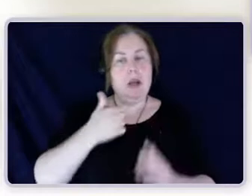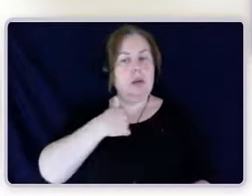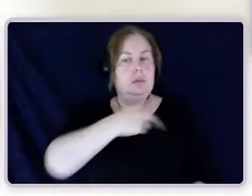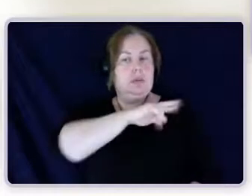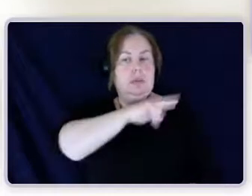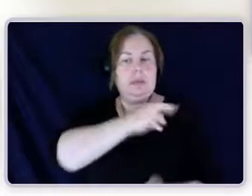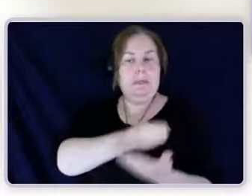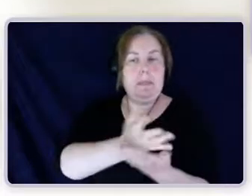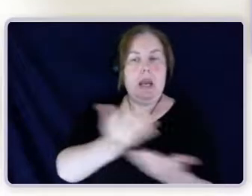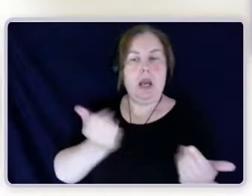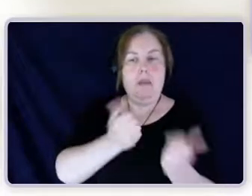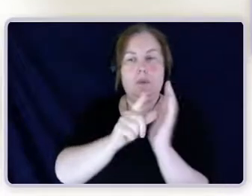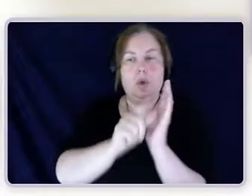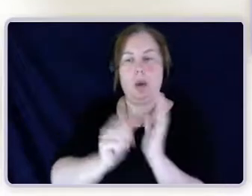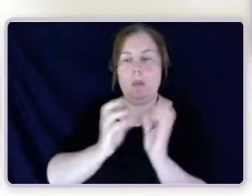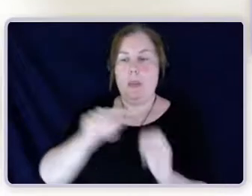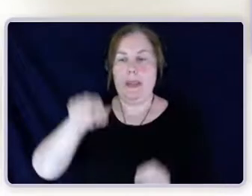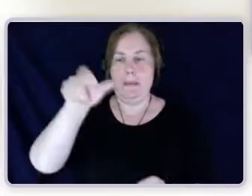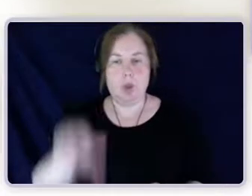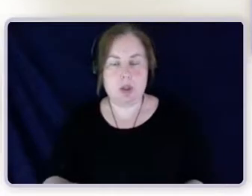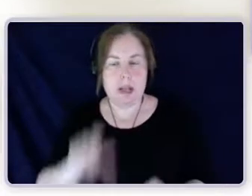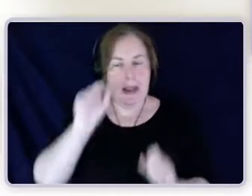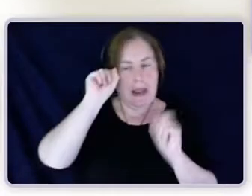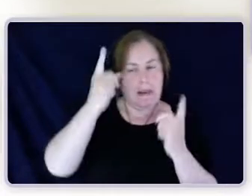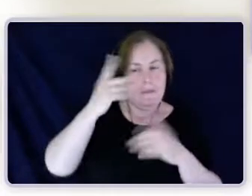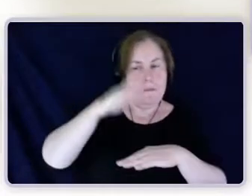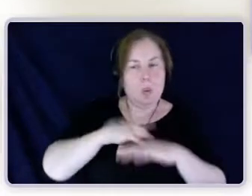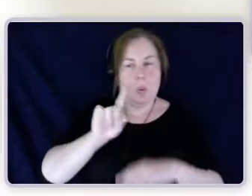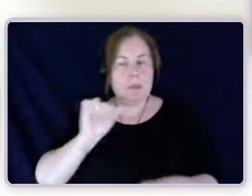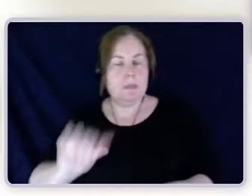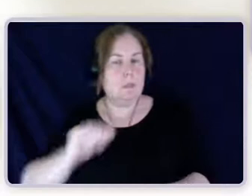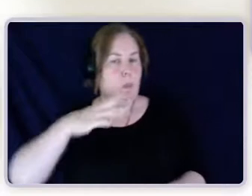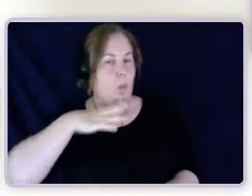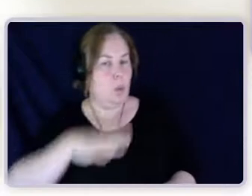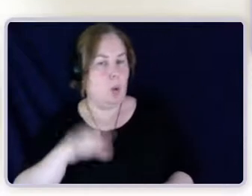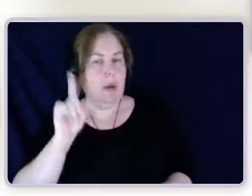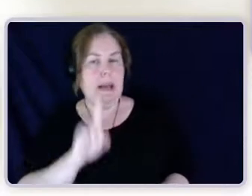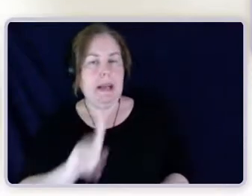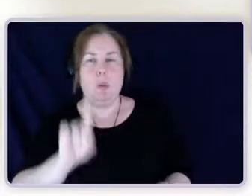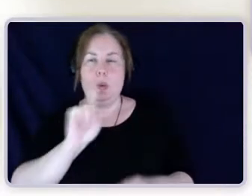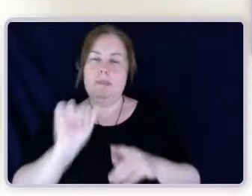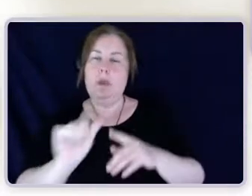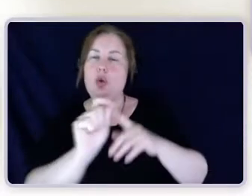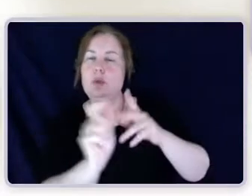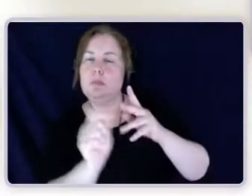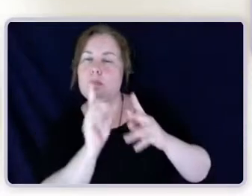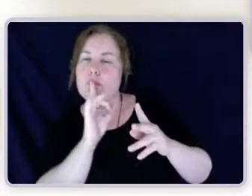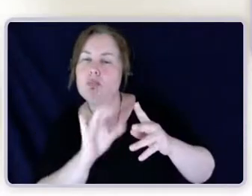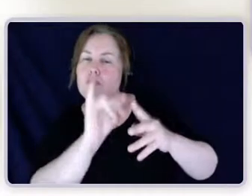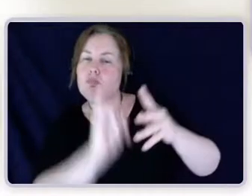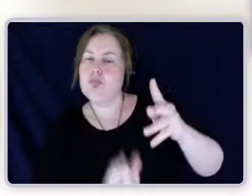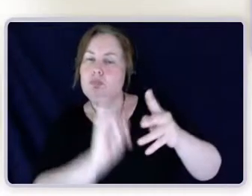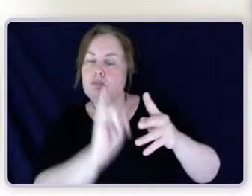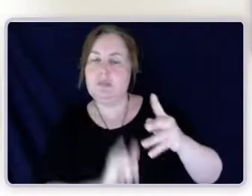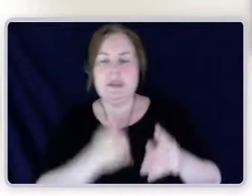the person's will and preferences are. If I'm unable to actually determine with